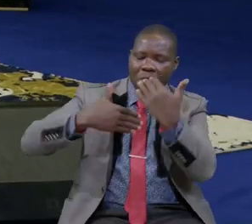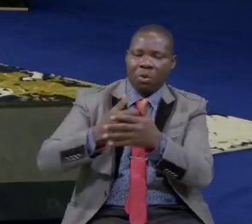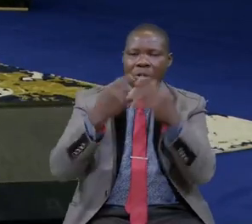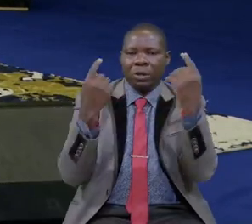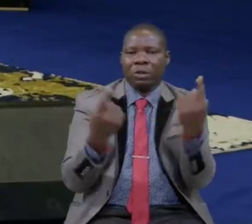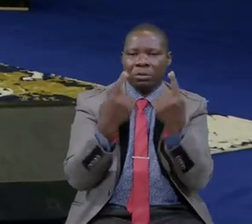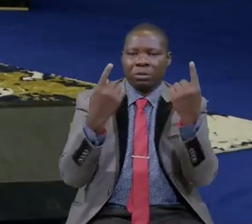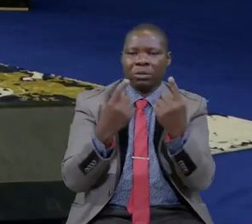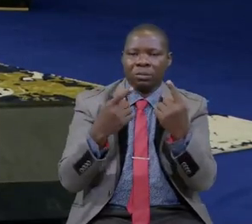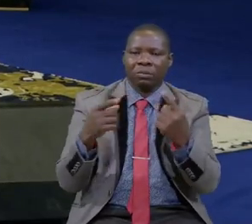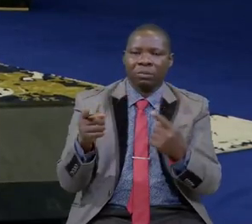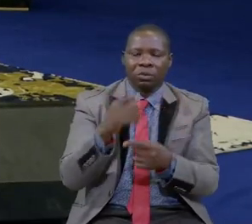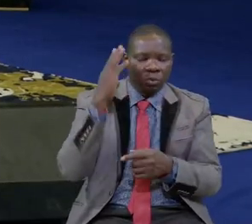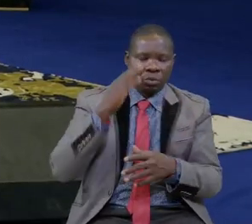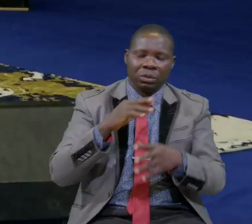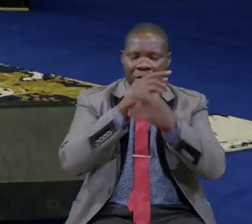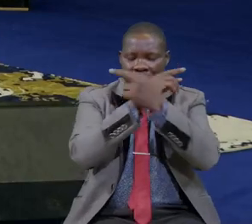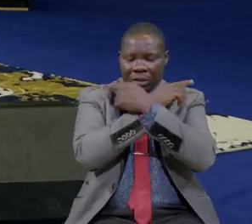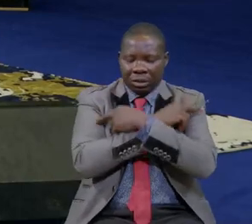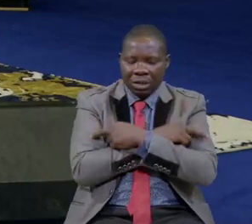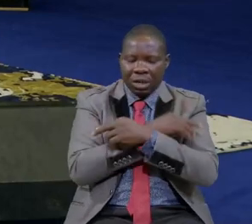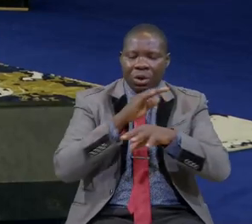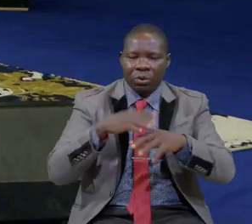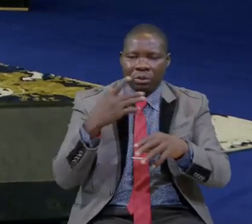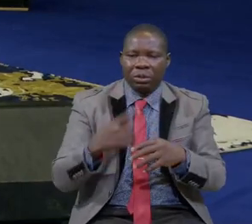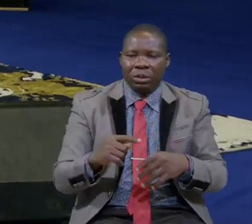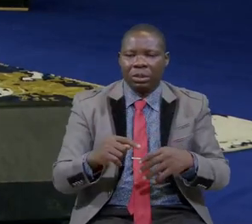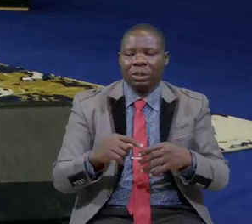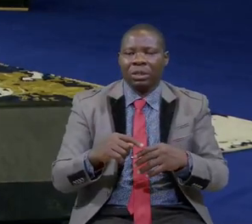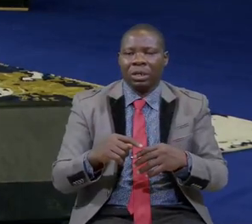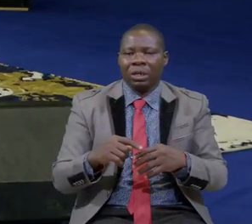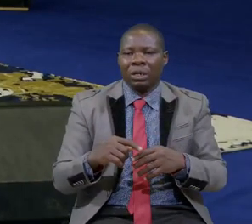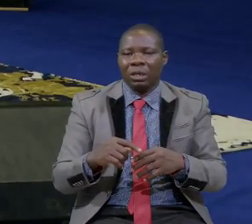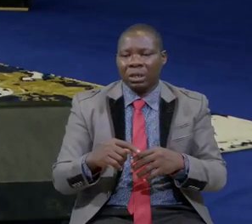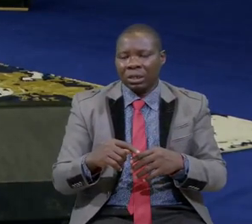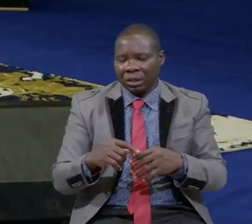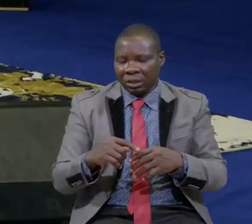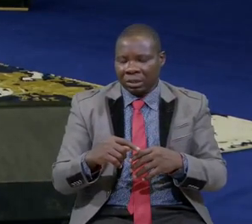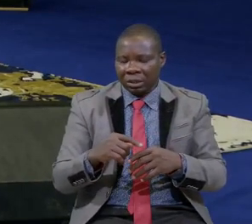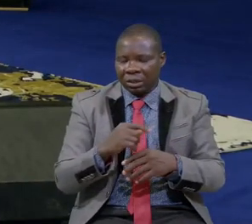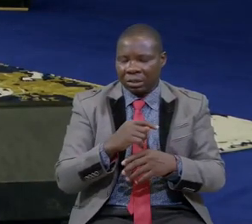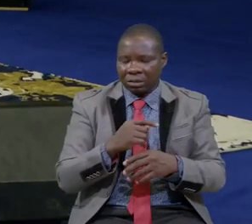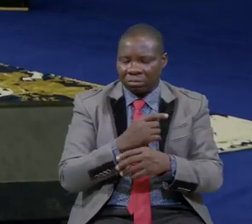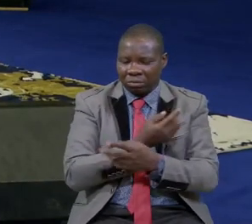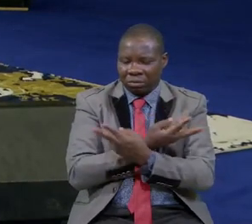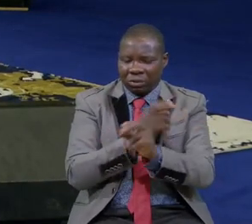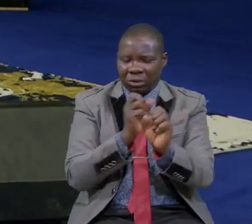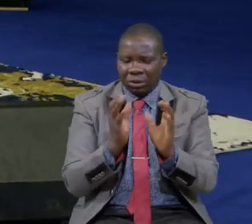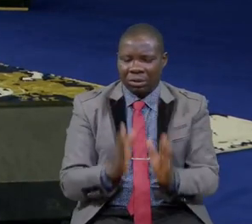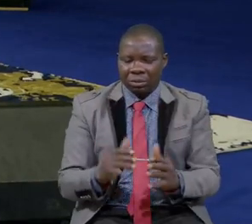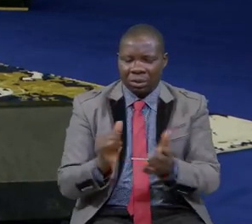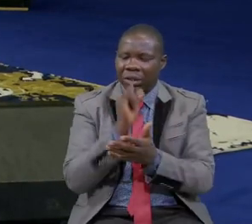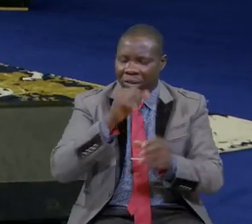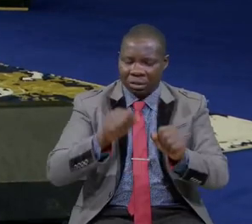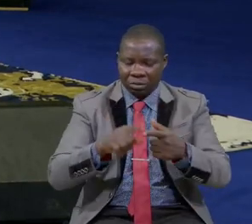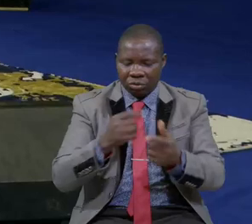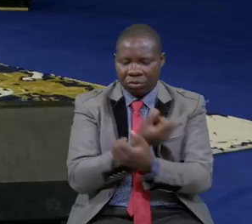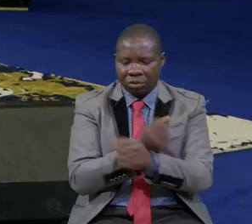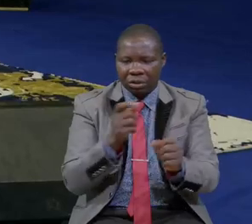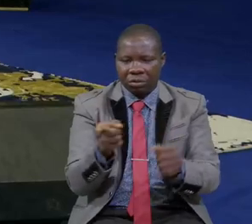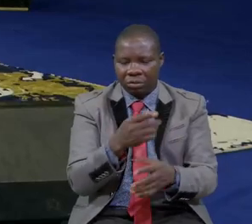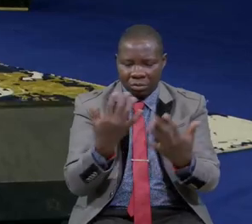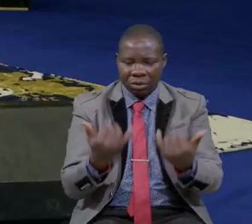rely on the Redeemer that is willing to save you now, and then he'll forgive your sin tonight. Give me a